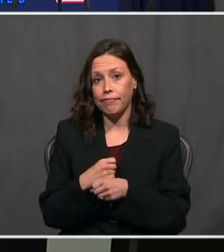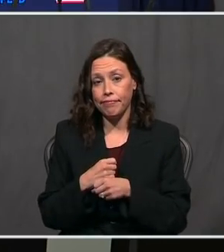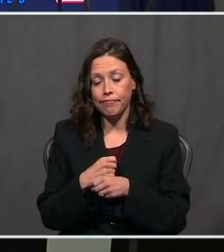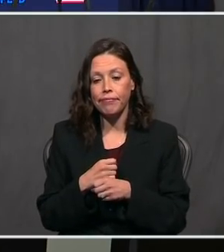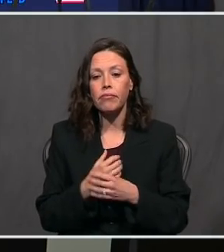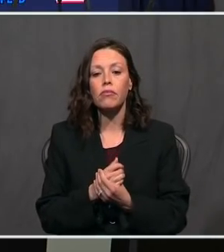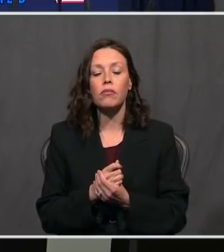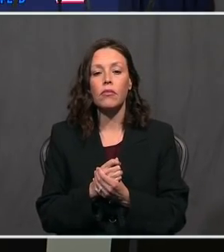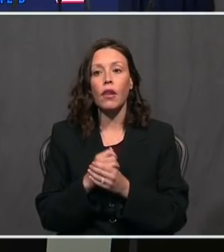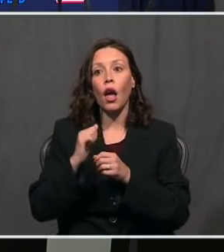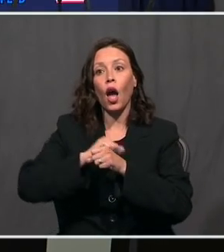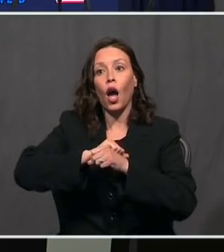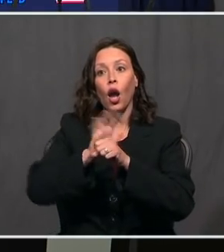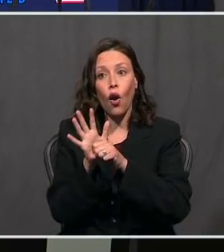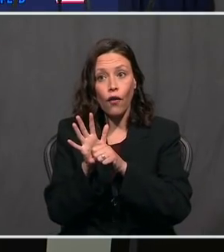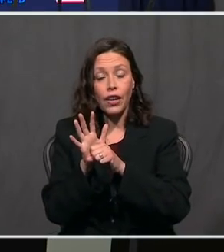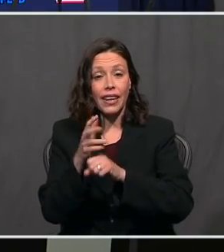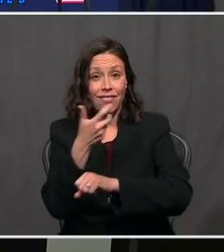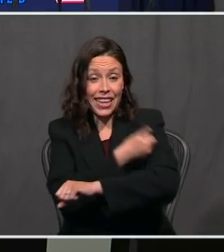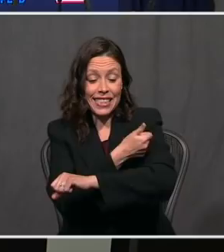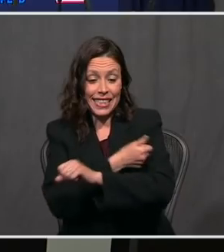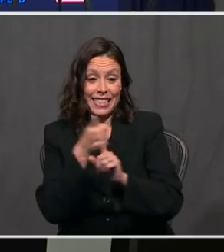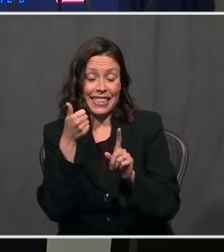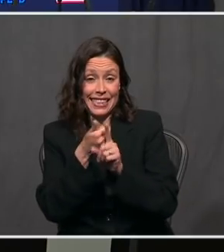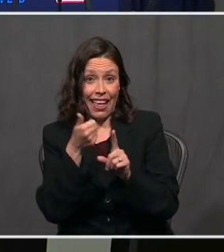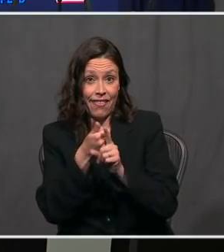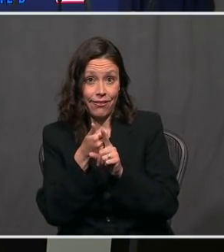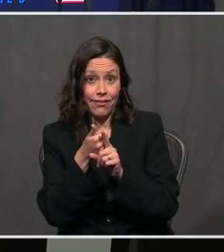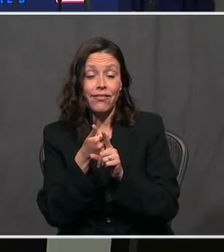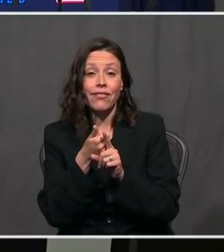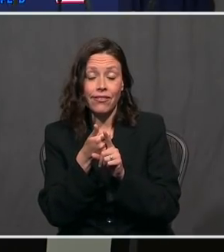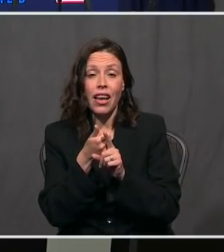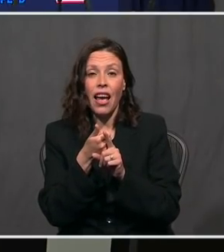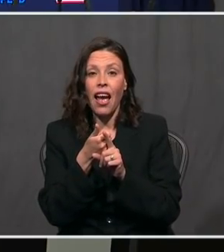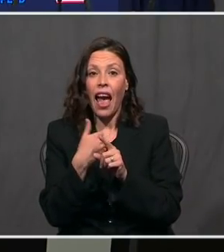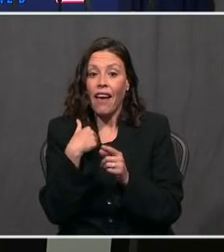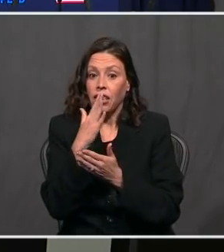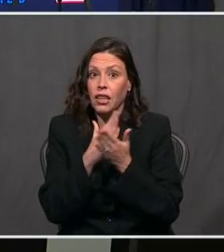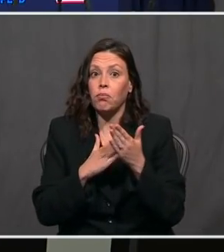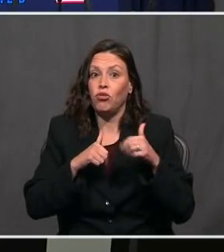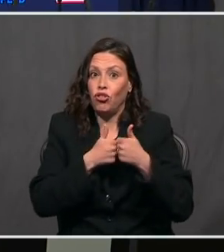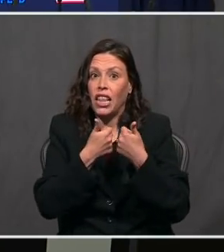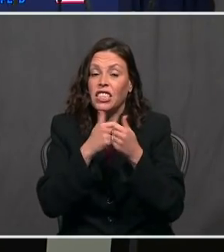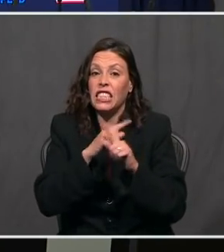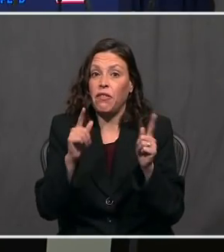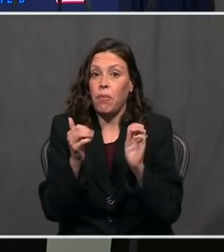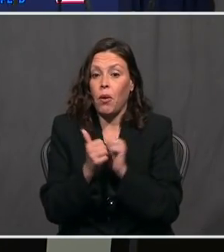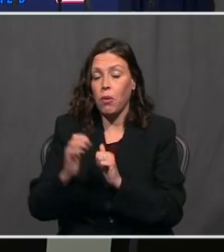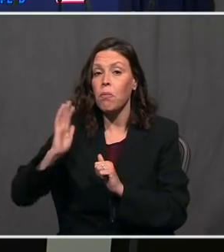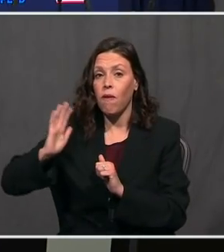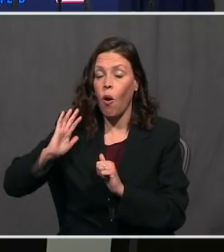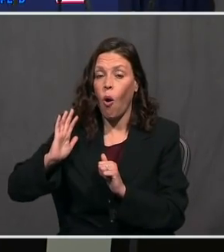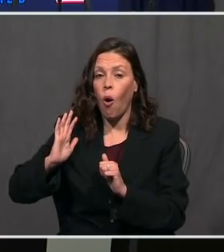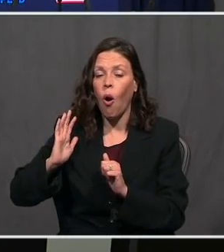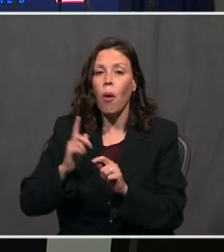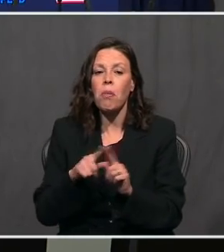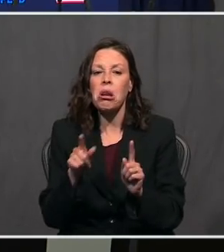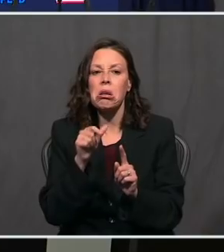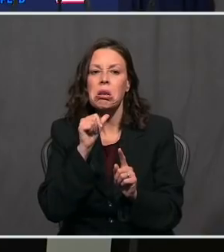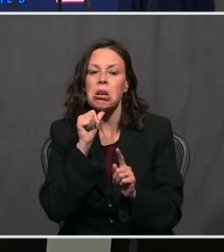that, you know, COVID vaccine itself does present some challenges different than what we've seen before, but it's really